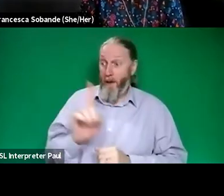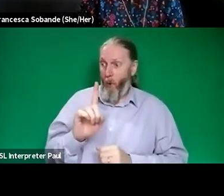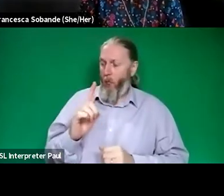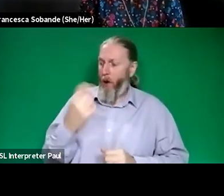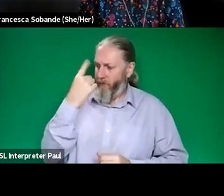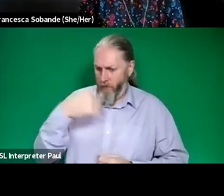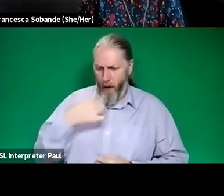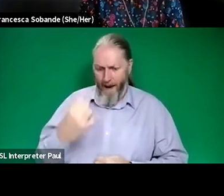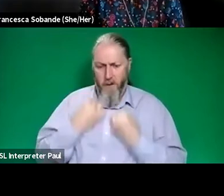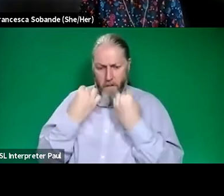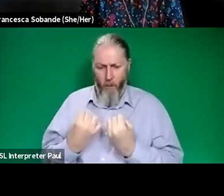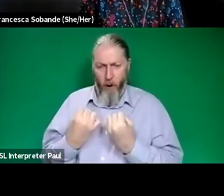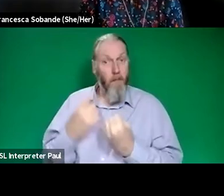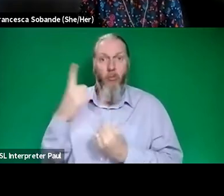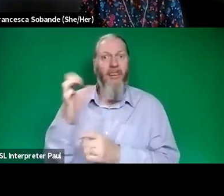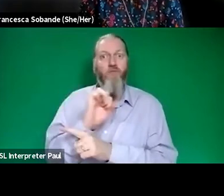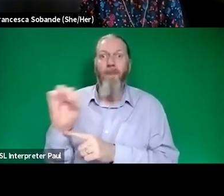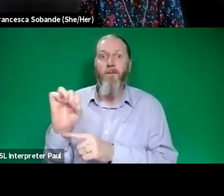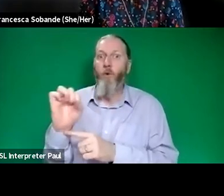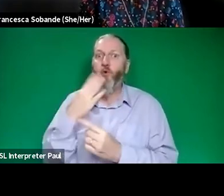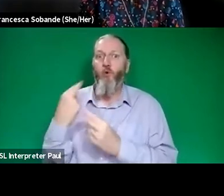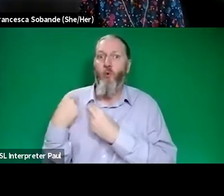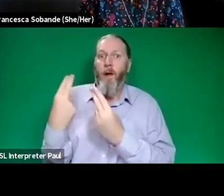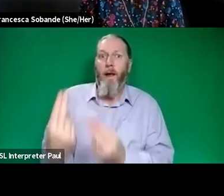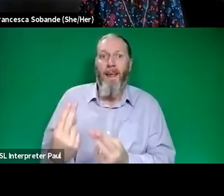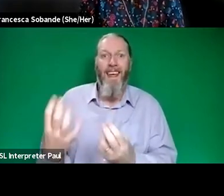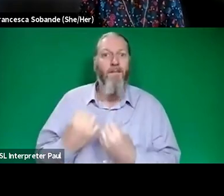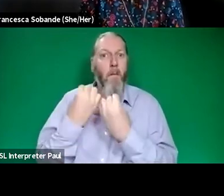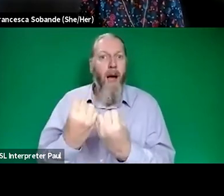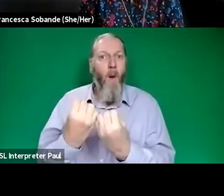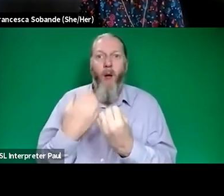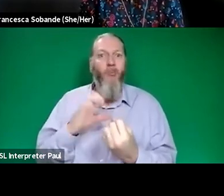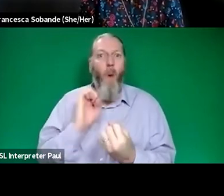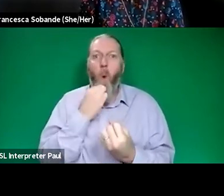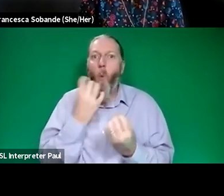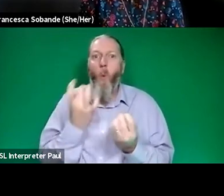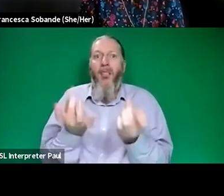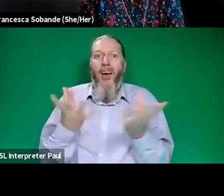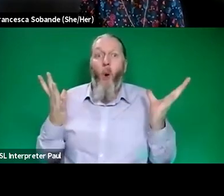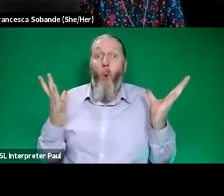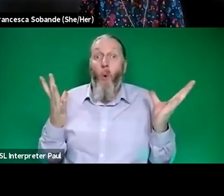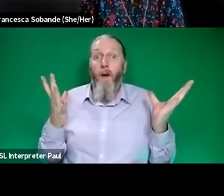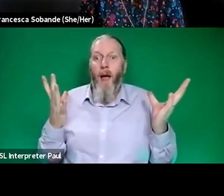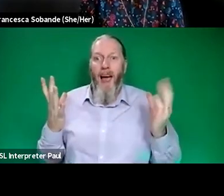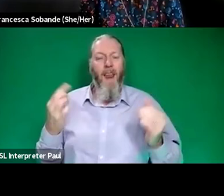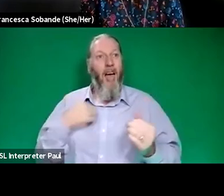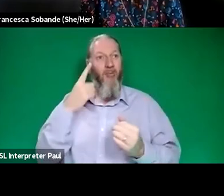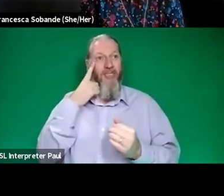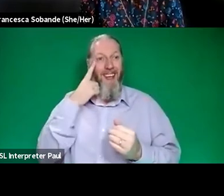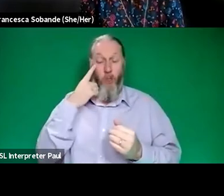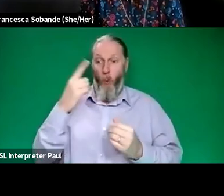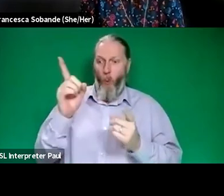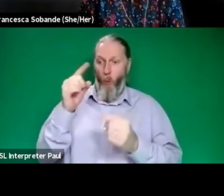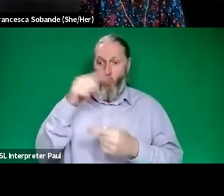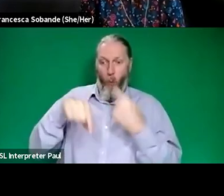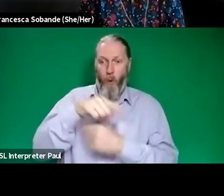it, a refusal to actually and part of the sort of frustration I've come at is that because we are so mystified to power as an action, and we